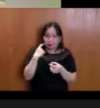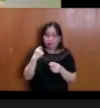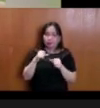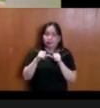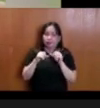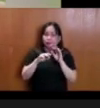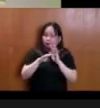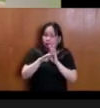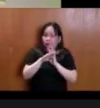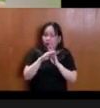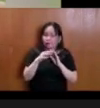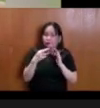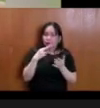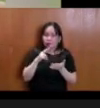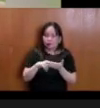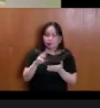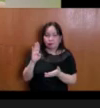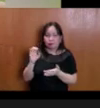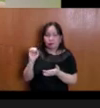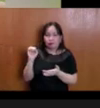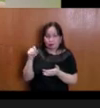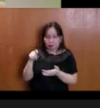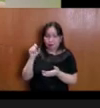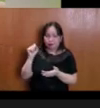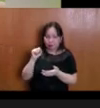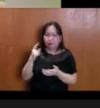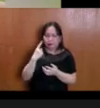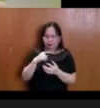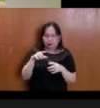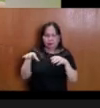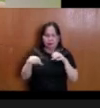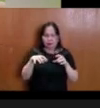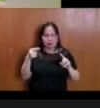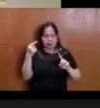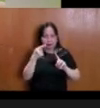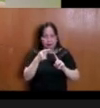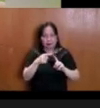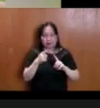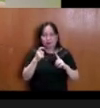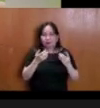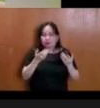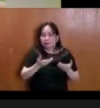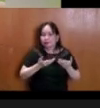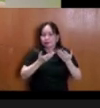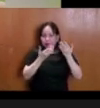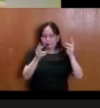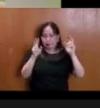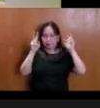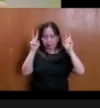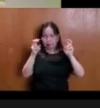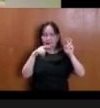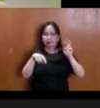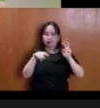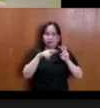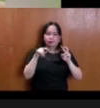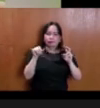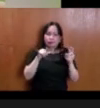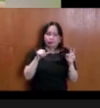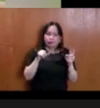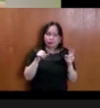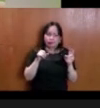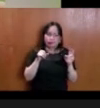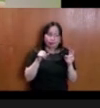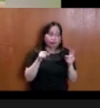sustainability report of the BSP, it is also one of our actions points, one of our deliverables, quote unquote, and then